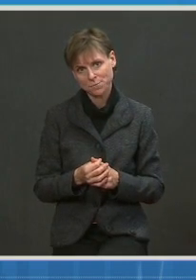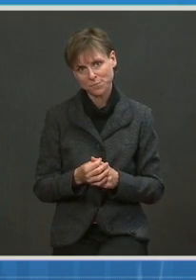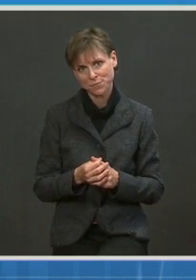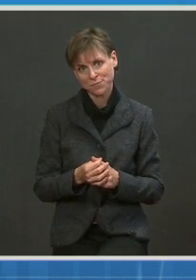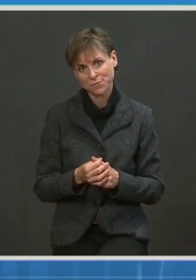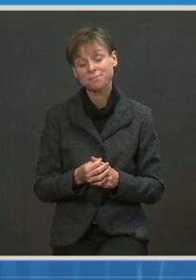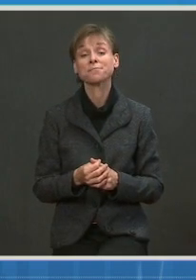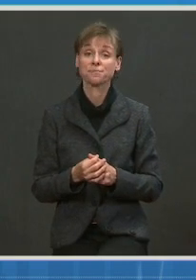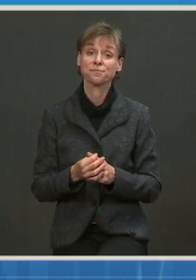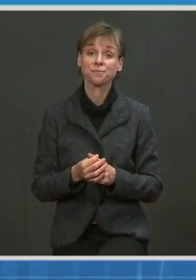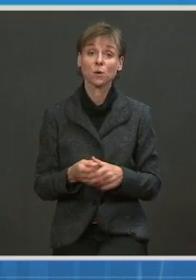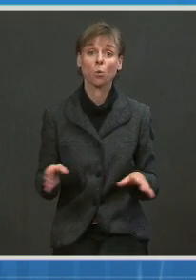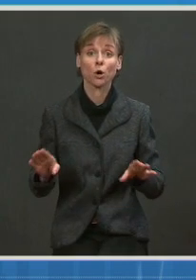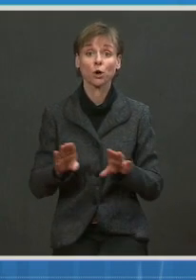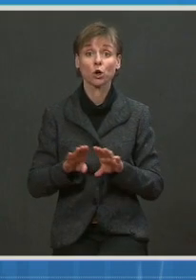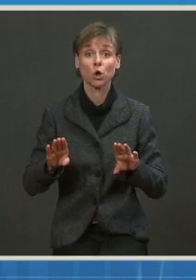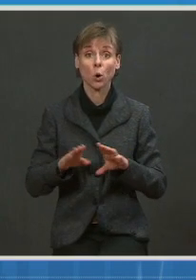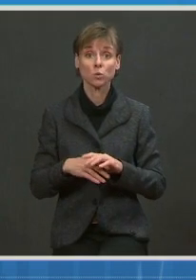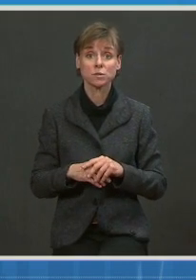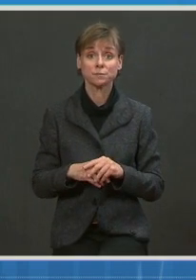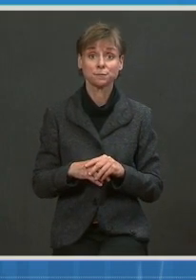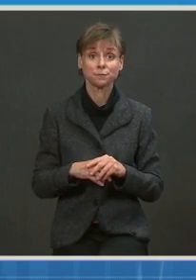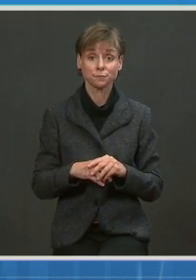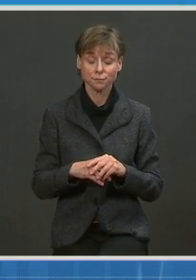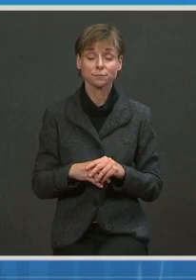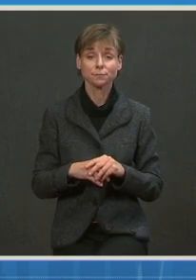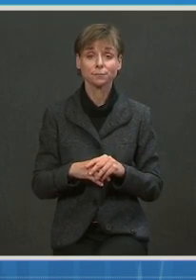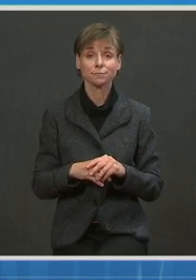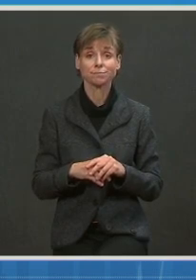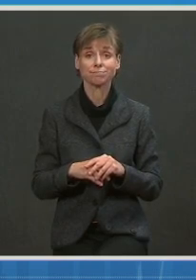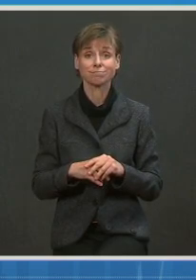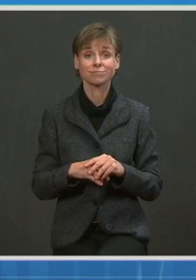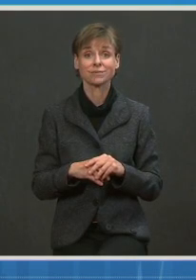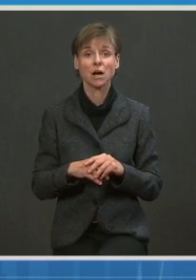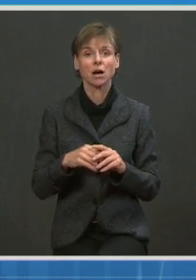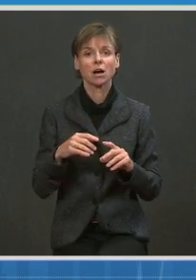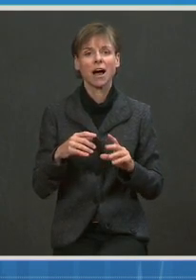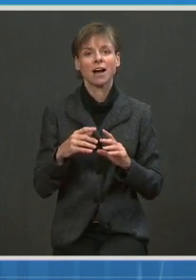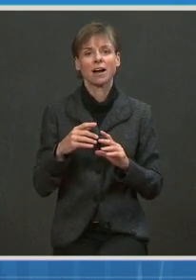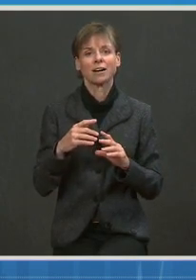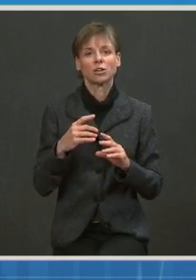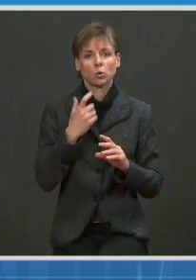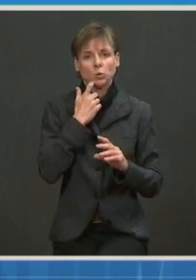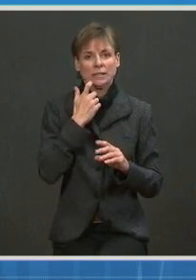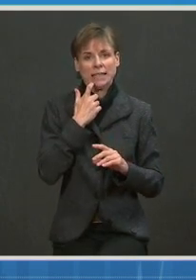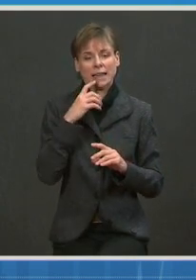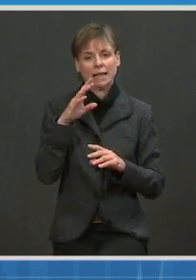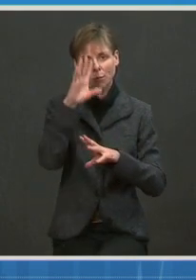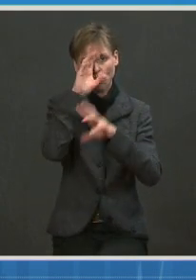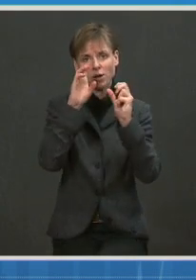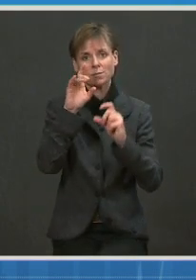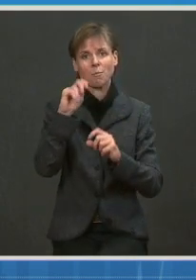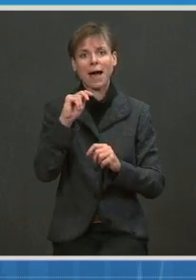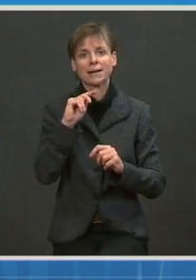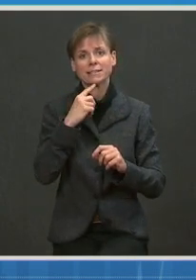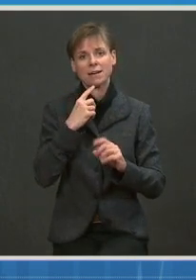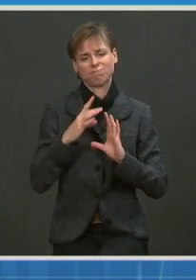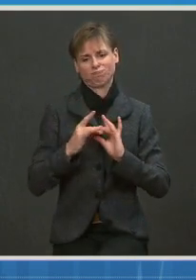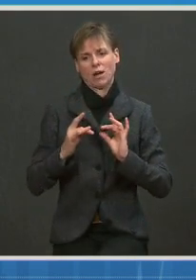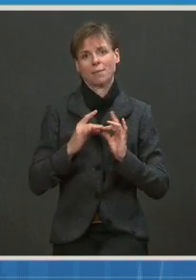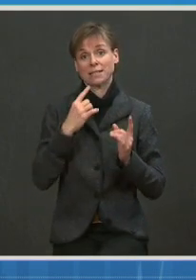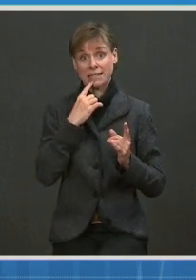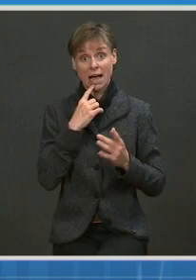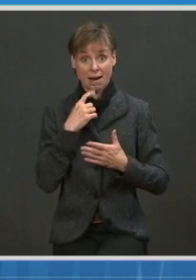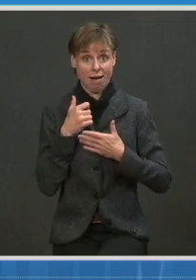I want to close with one of the comments that President Biden made the other day, which is that help is